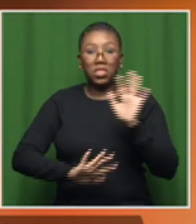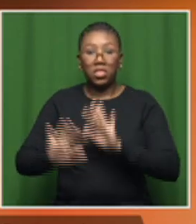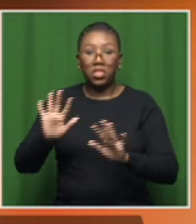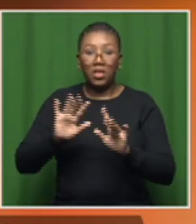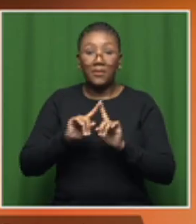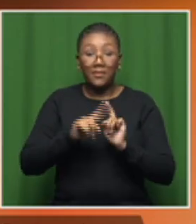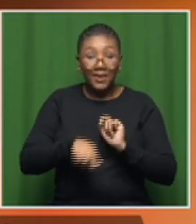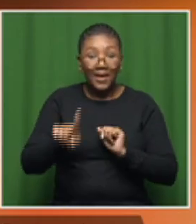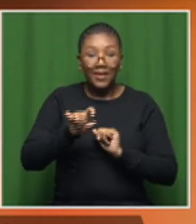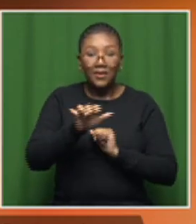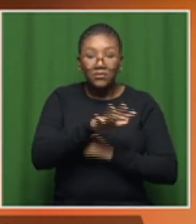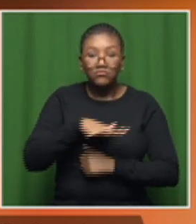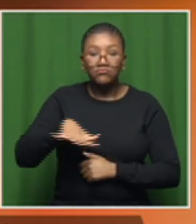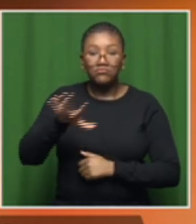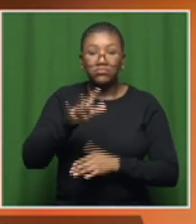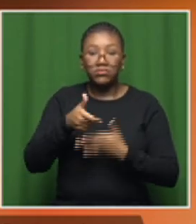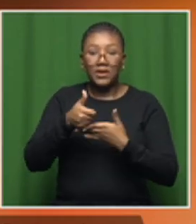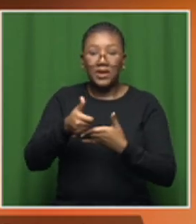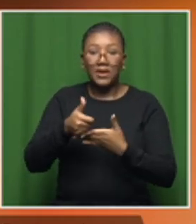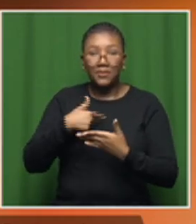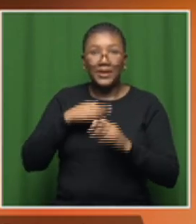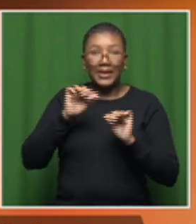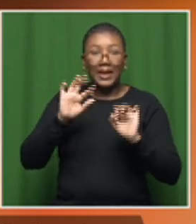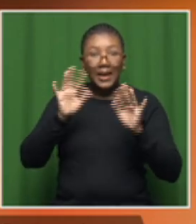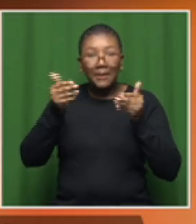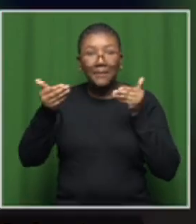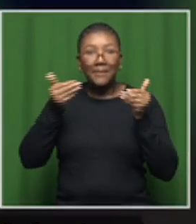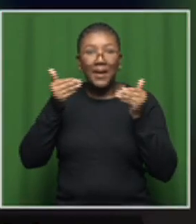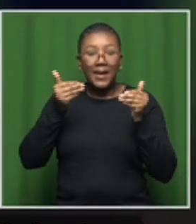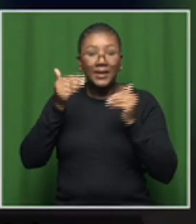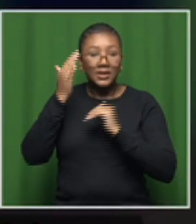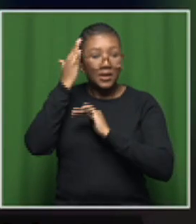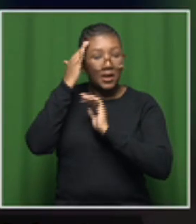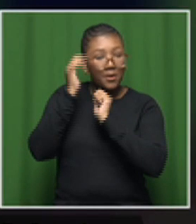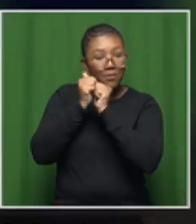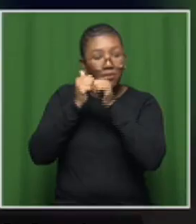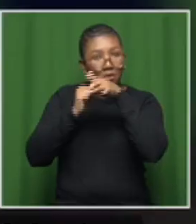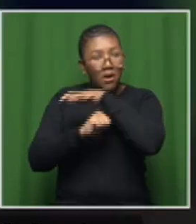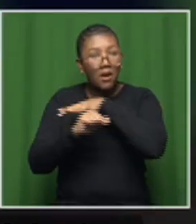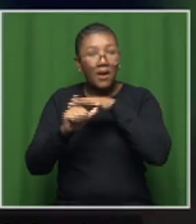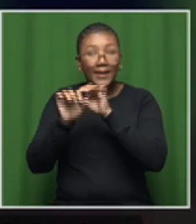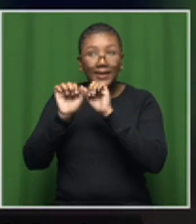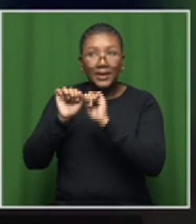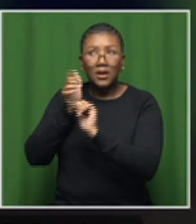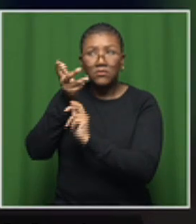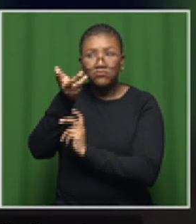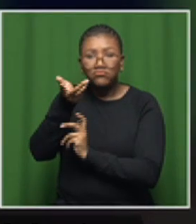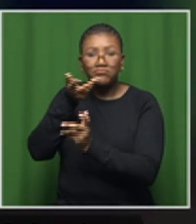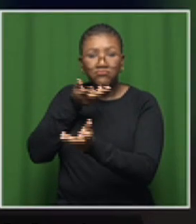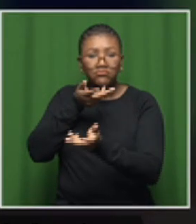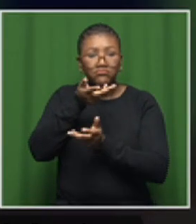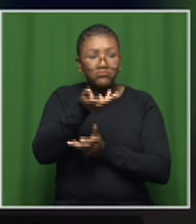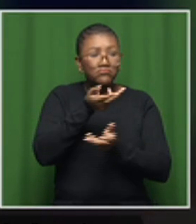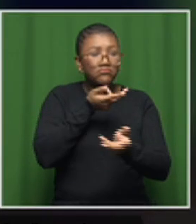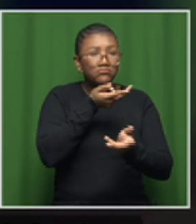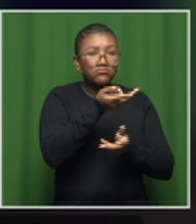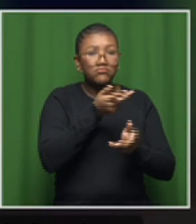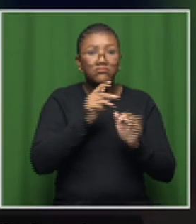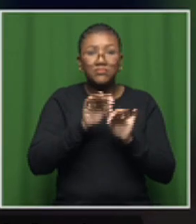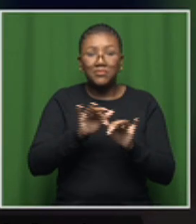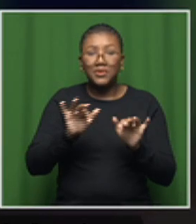the children integrate their sensory systems and engage better with the world around them and the people in their